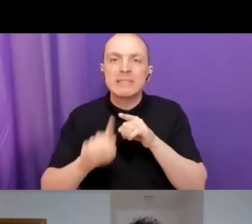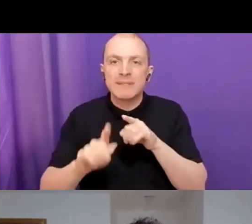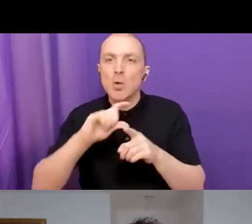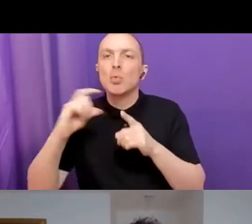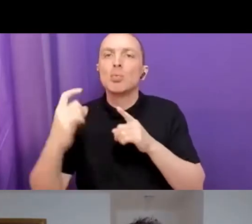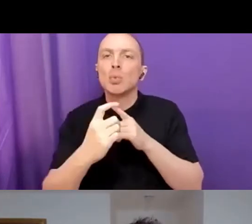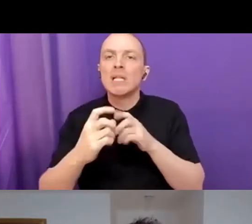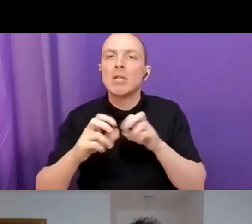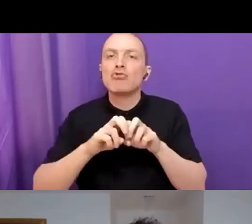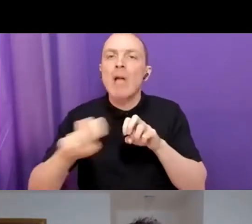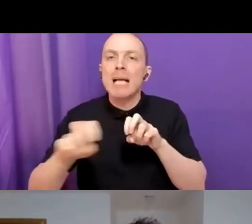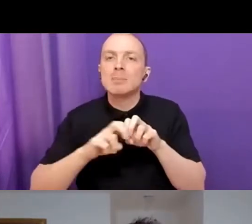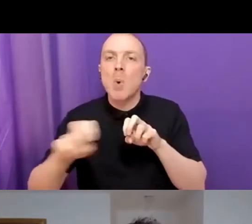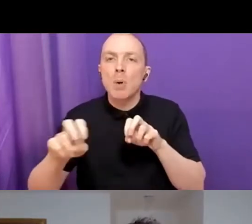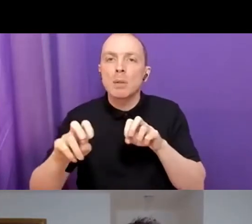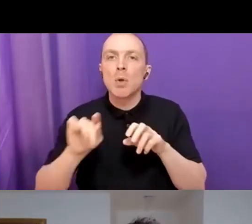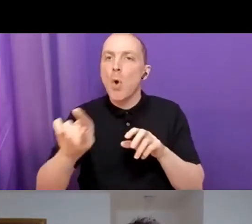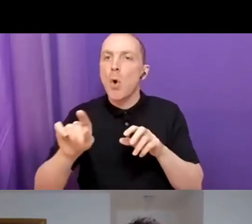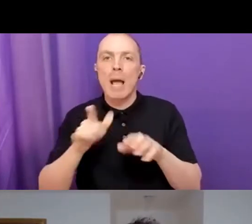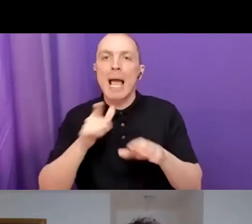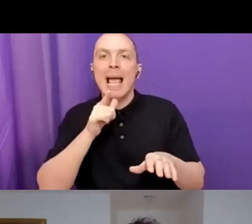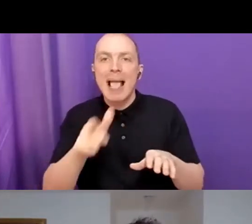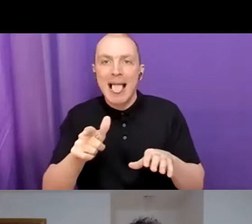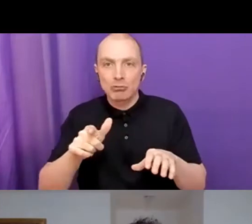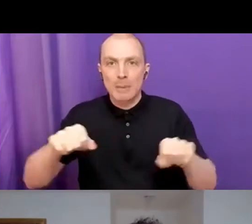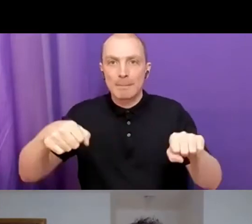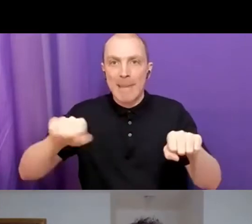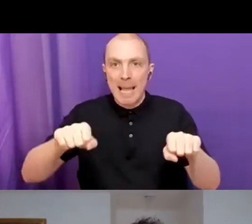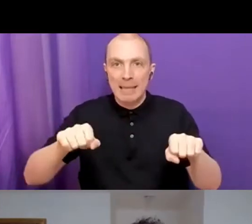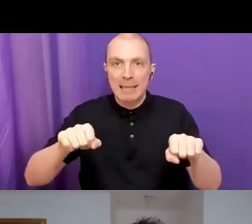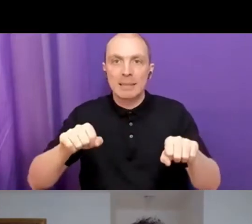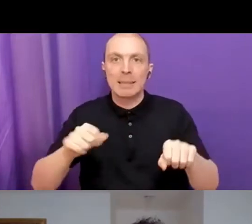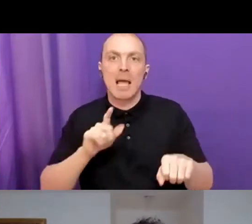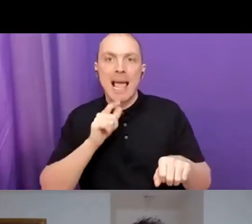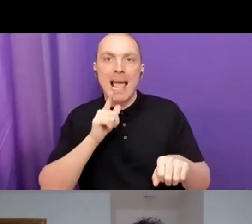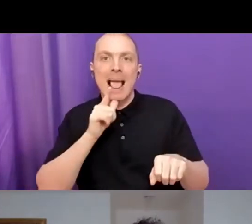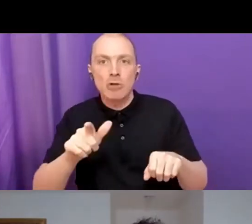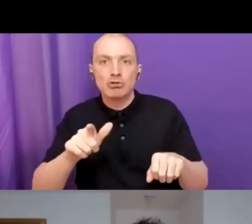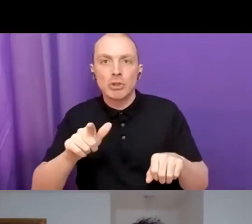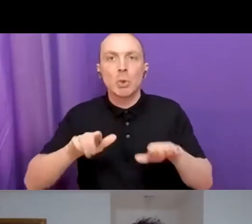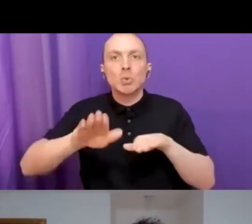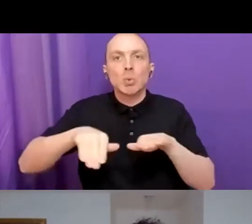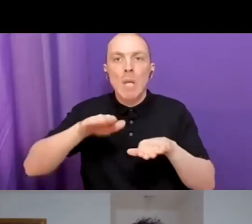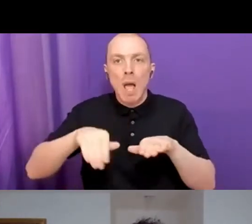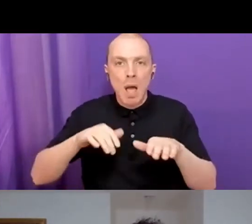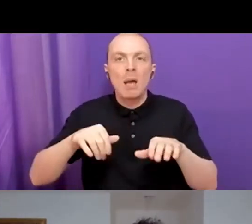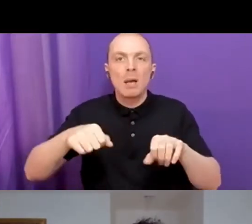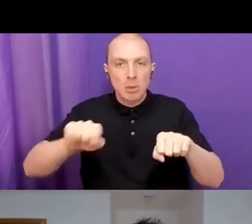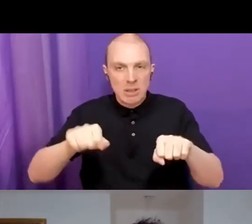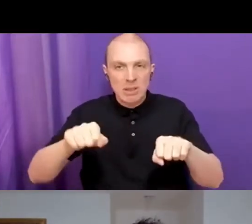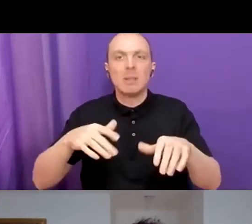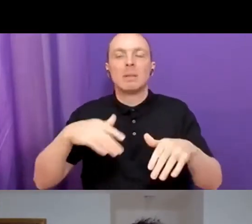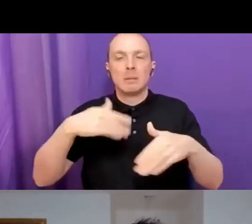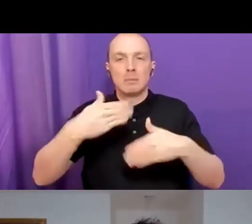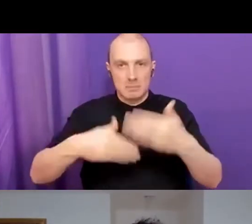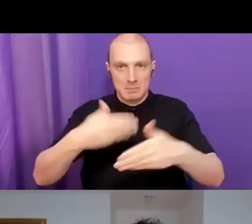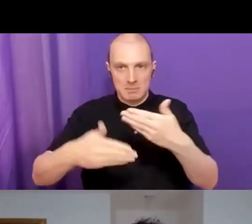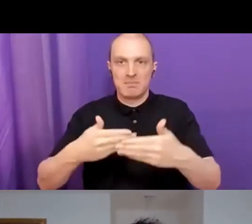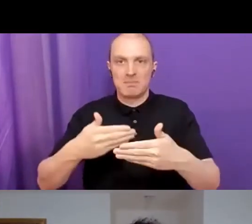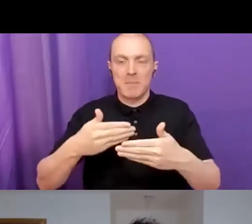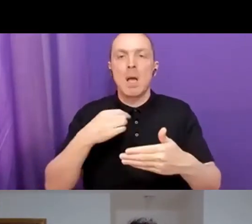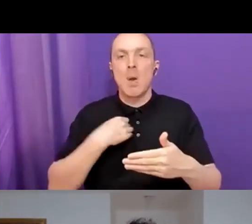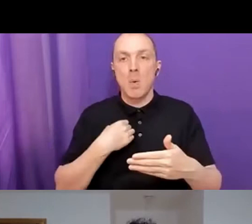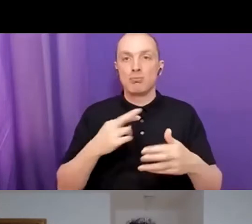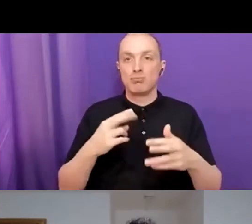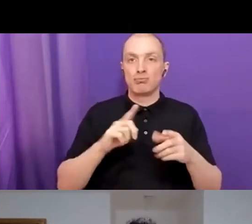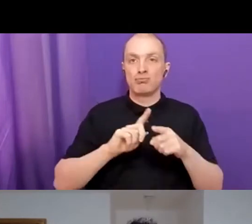more modern active e-bikes or e-scooter services that are coming. We're also looking at how best to inform people